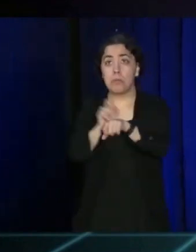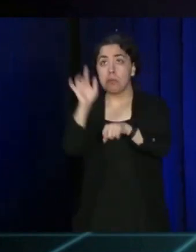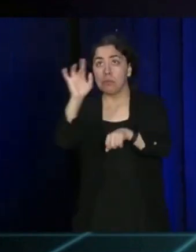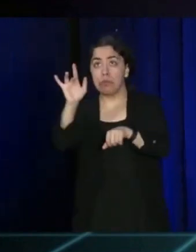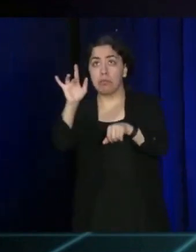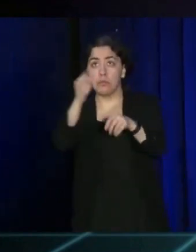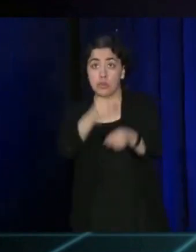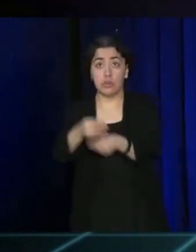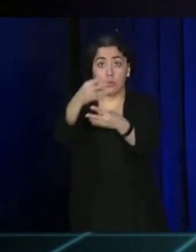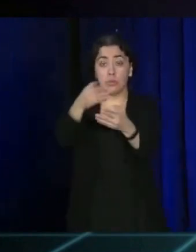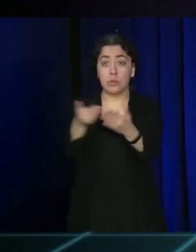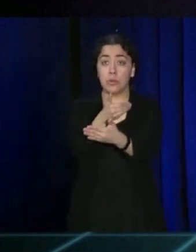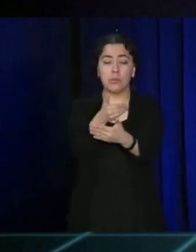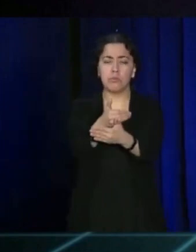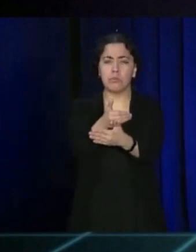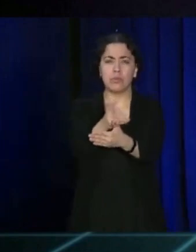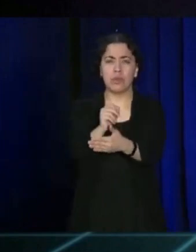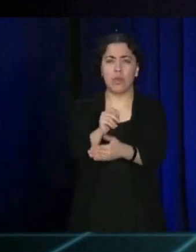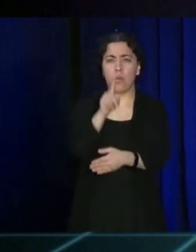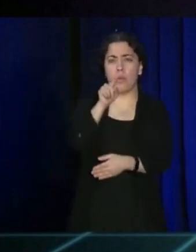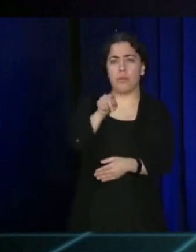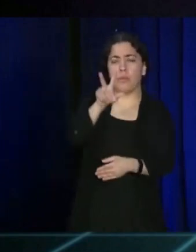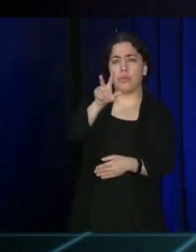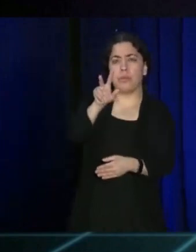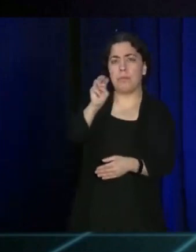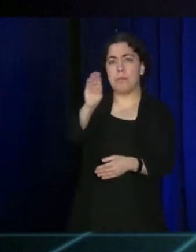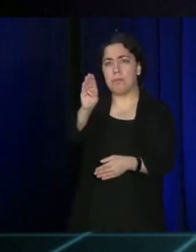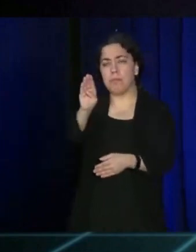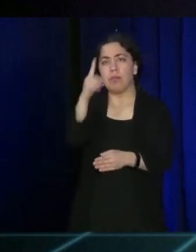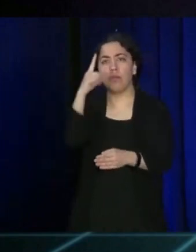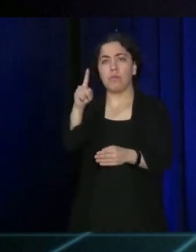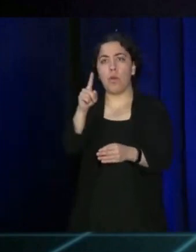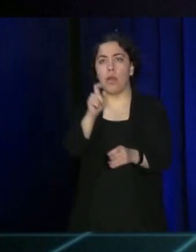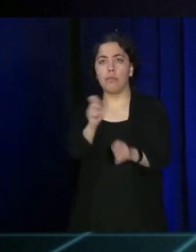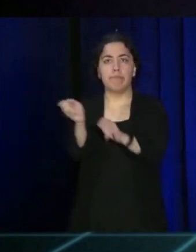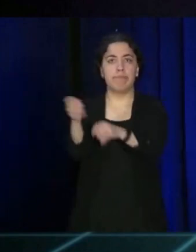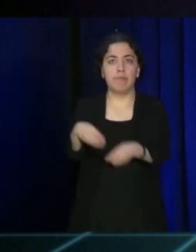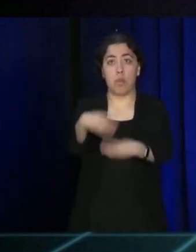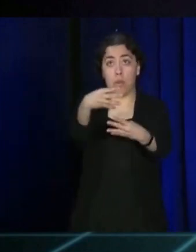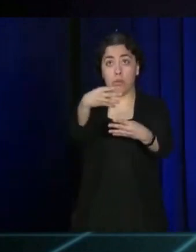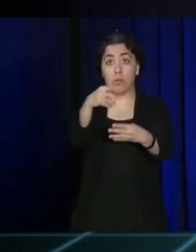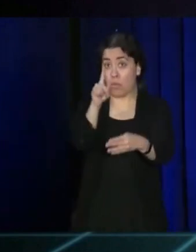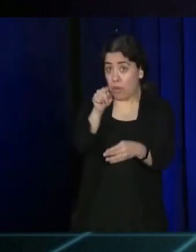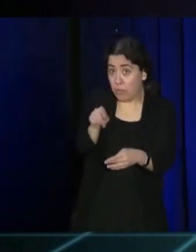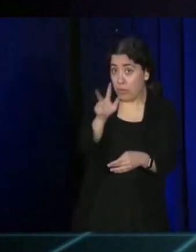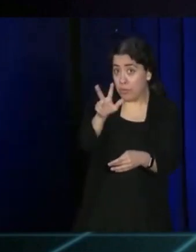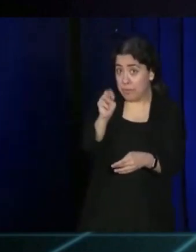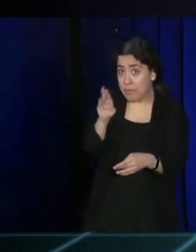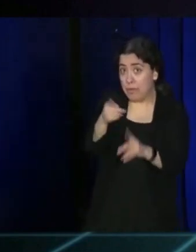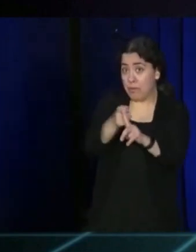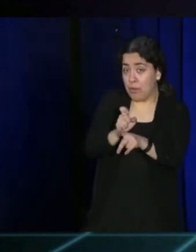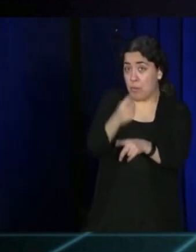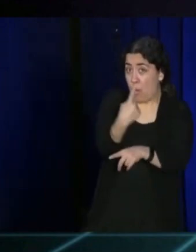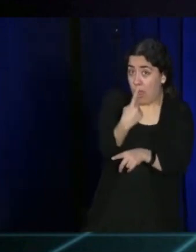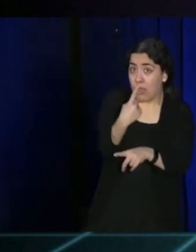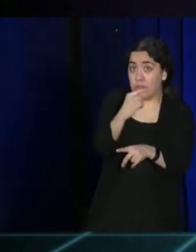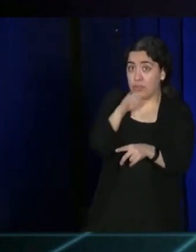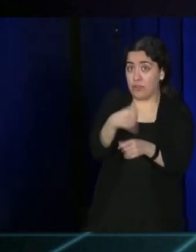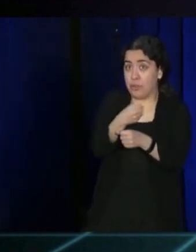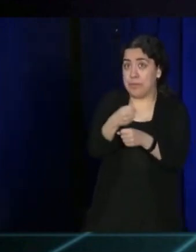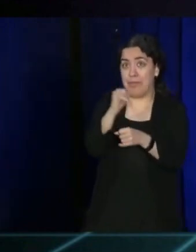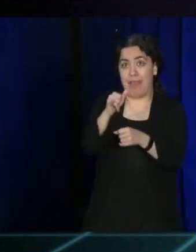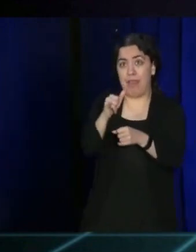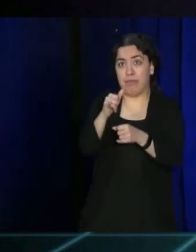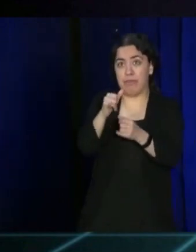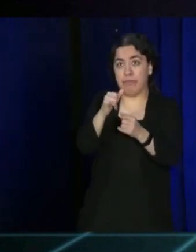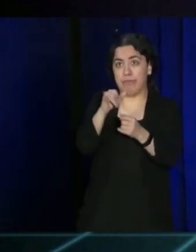1.3 megabytes just to get stuff to render, 1.3 megabytes of a single JavaScript file. There are other things that are downloading as well. And then